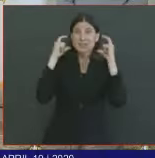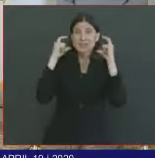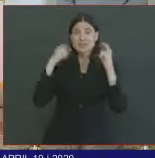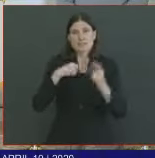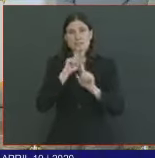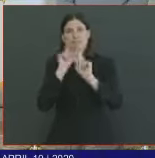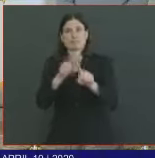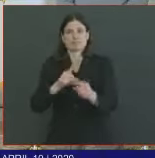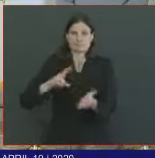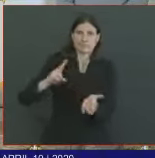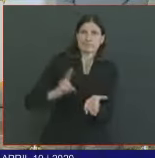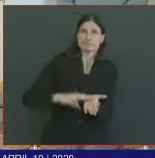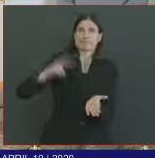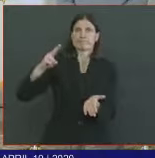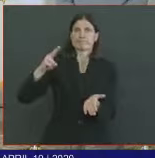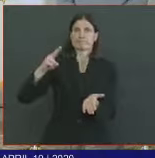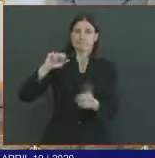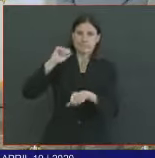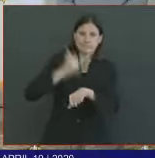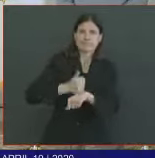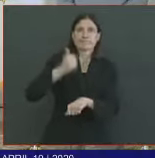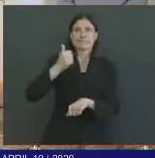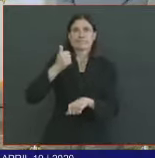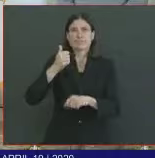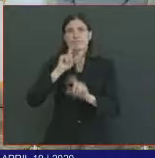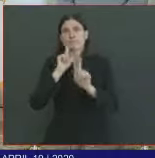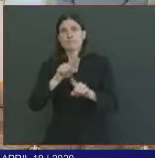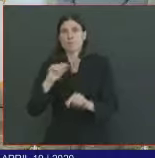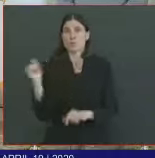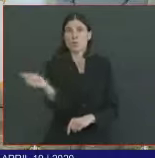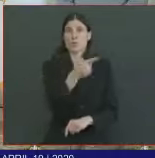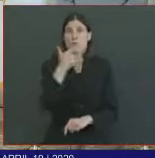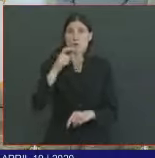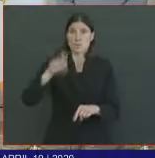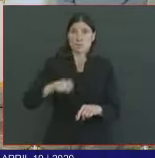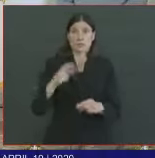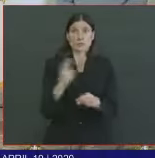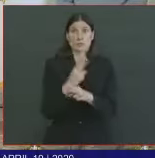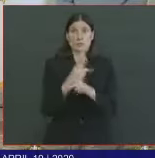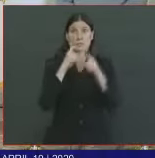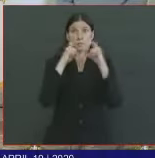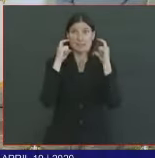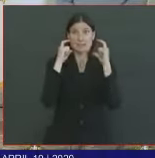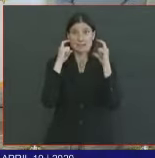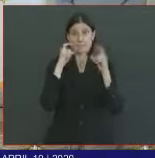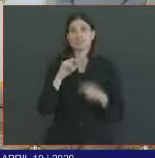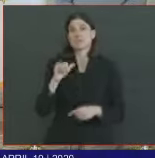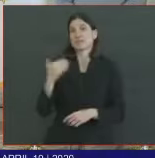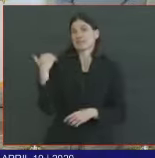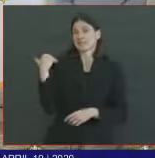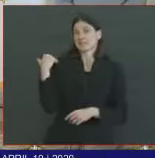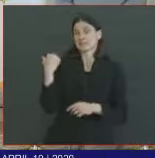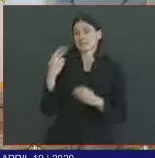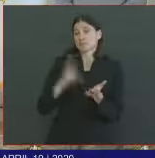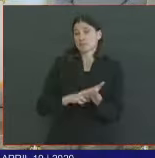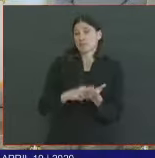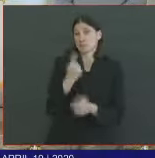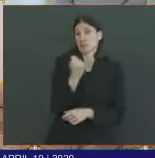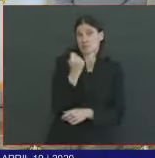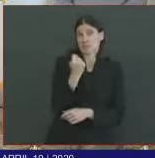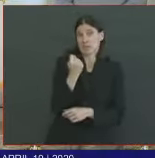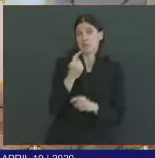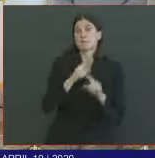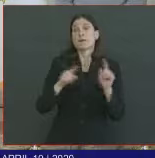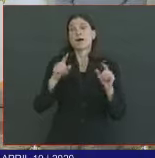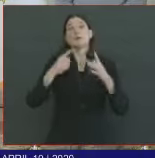wearing went into effect. I signed it Tuesday, but it went into effect yesterday. I wanted to give businesses and all of